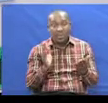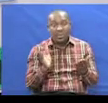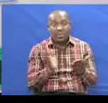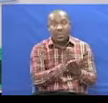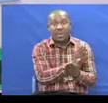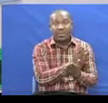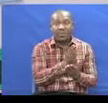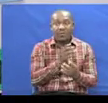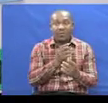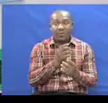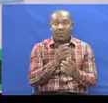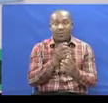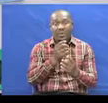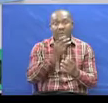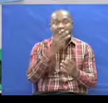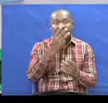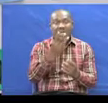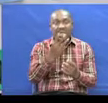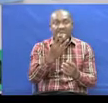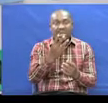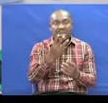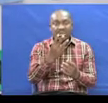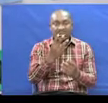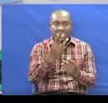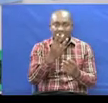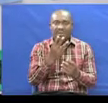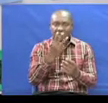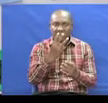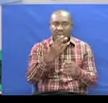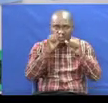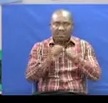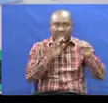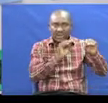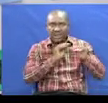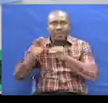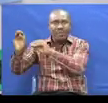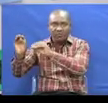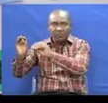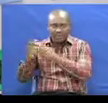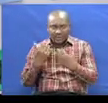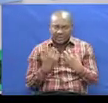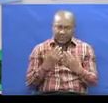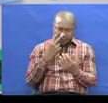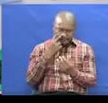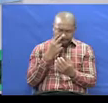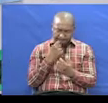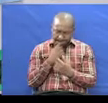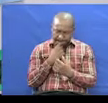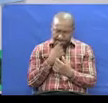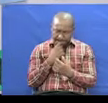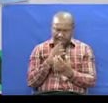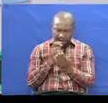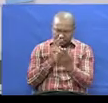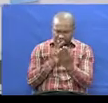one? In order to remove this, you have to check how can you